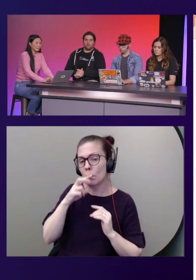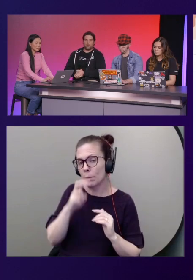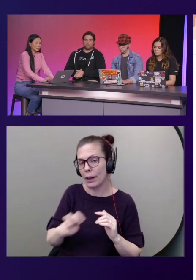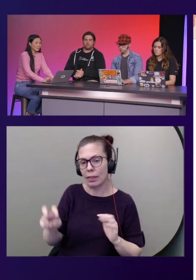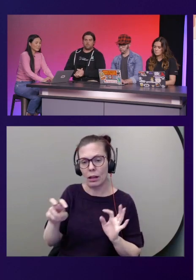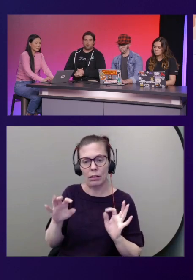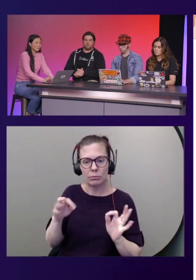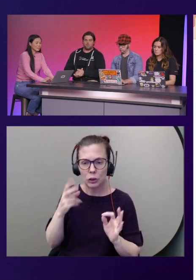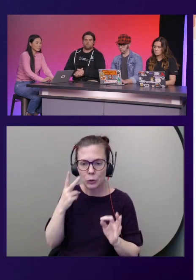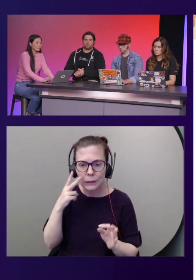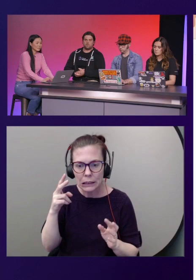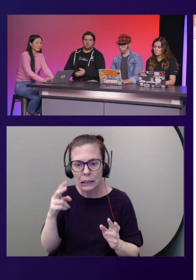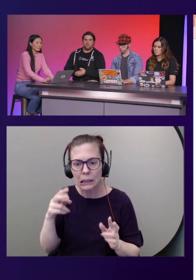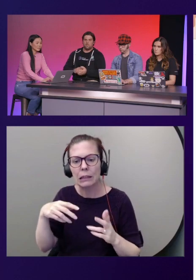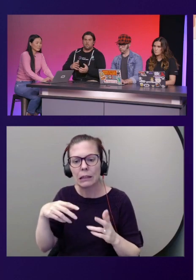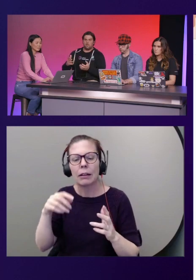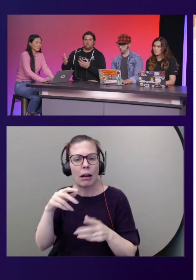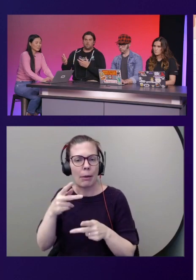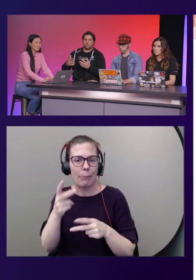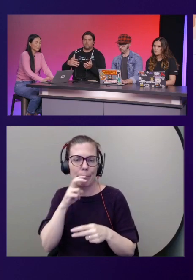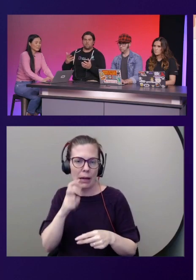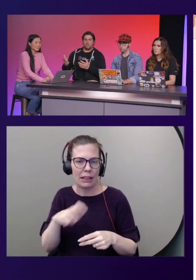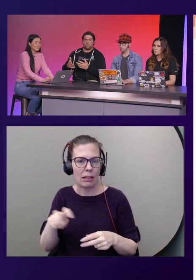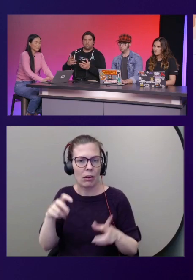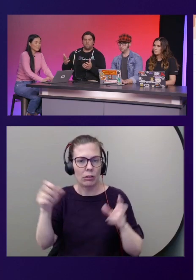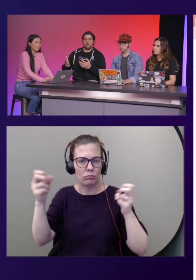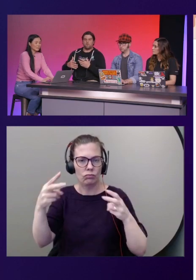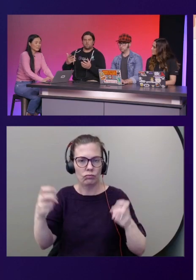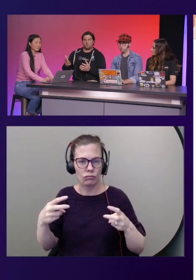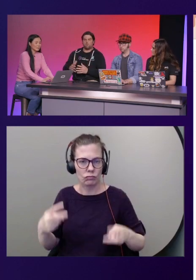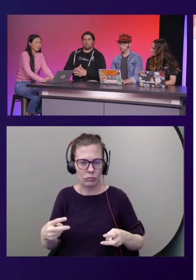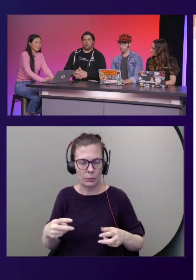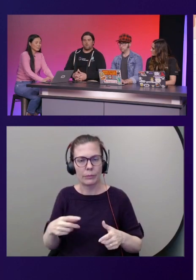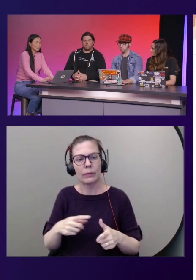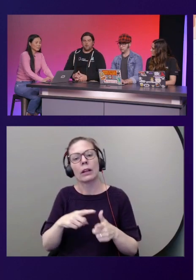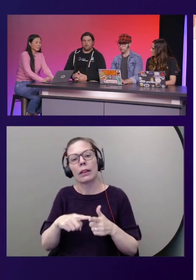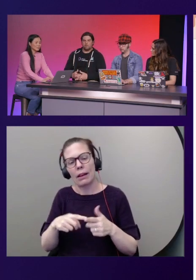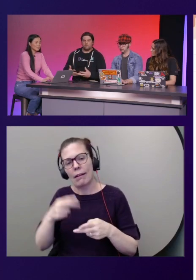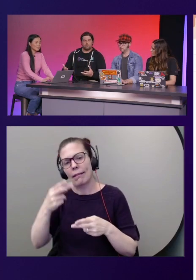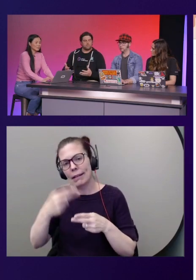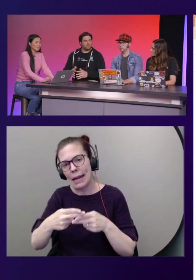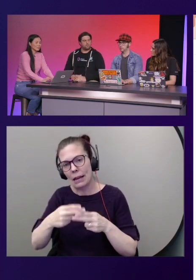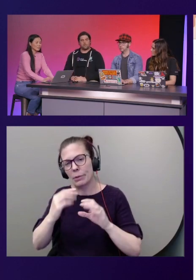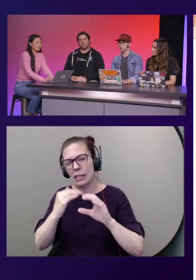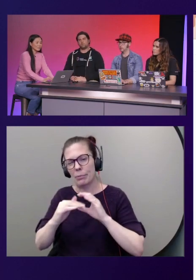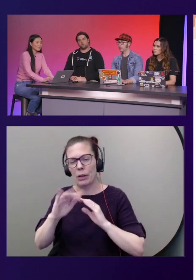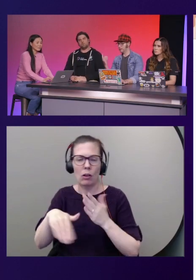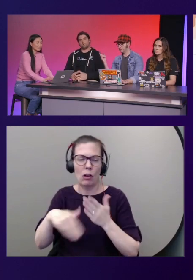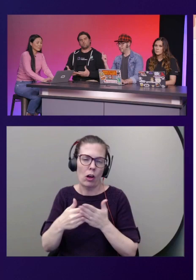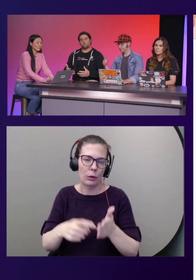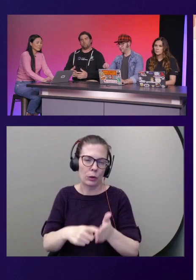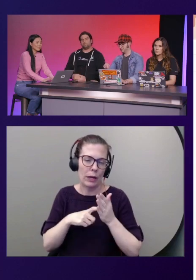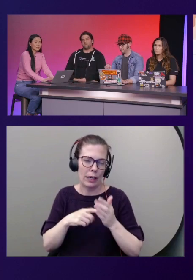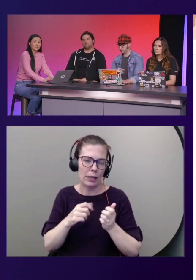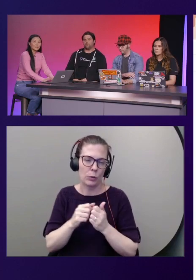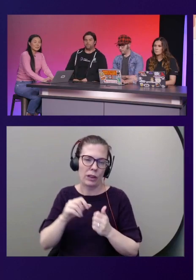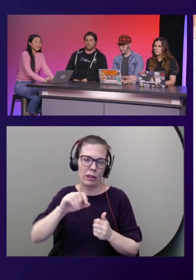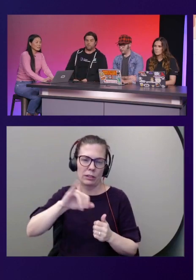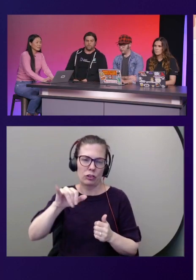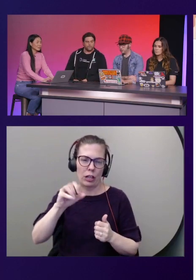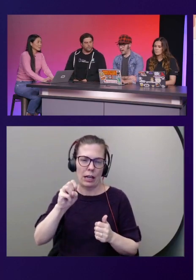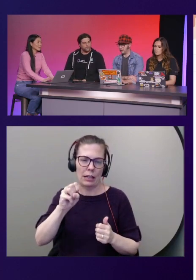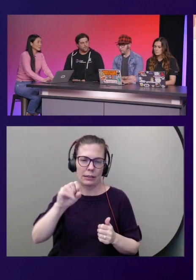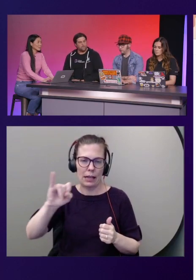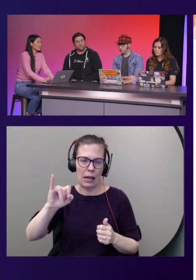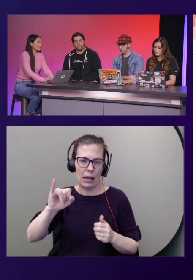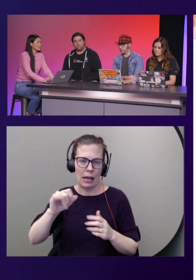of see Python is going to be produced from this, as well as the name and email, which is all required by the JSII tool as we build. Question